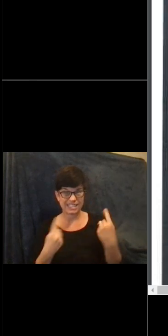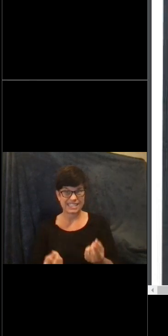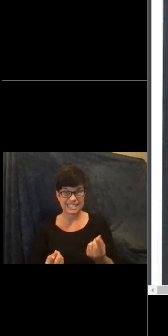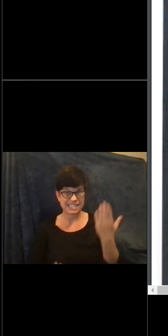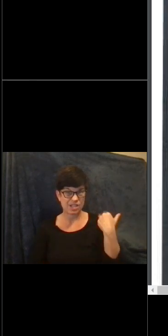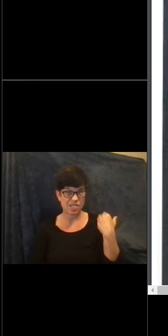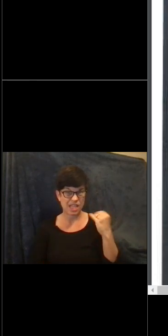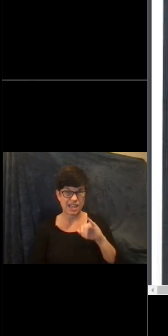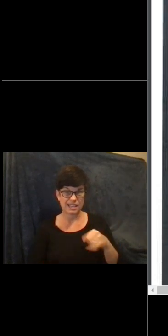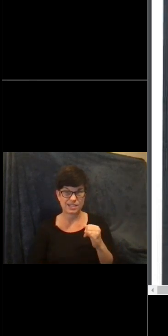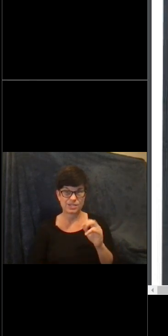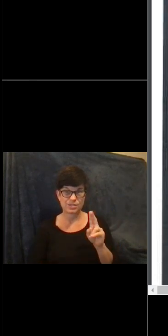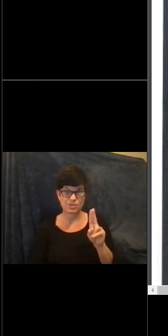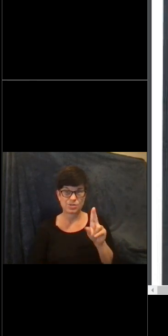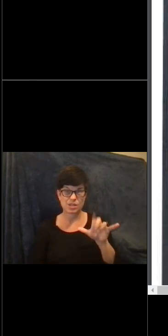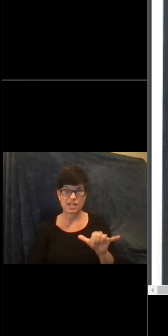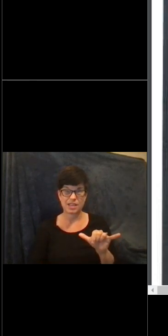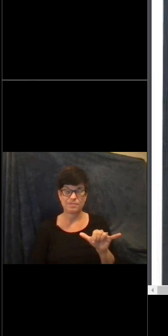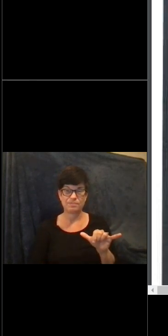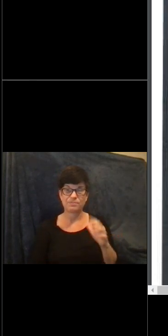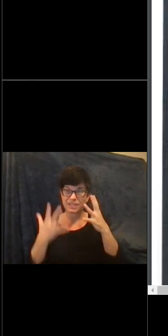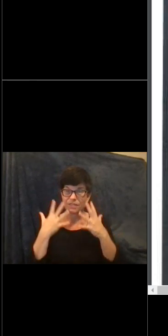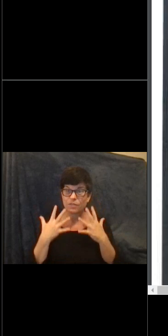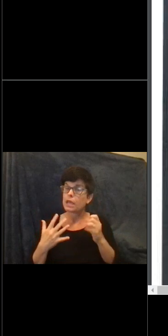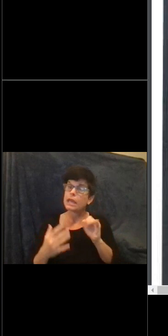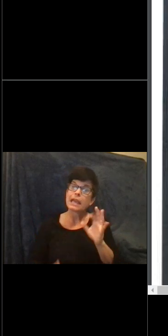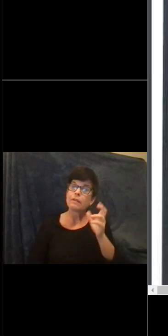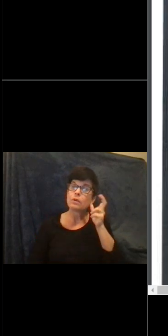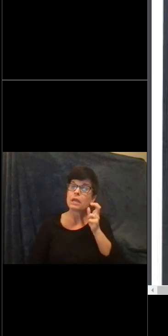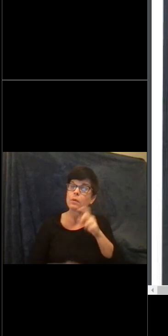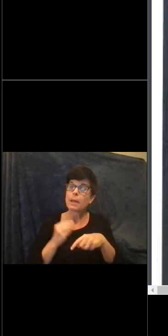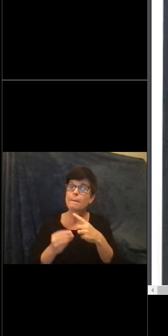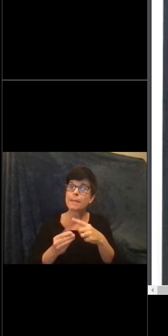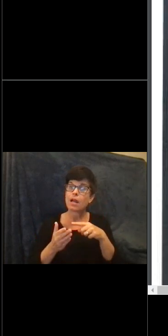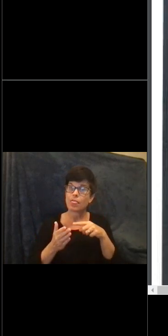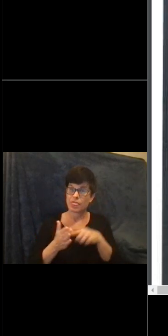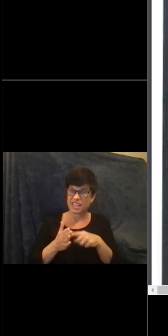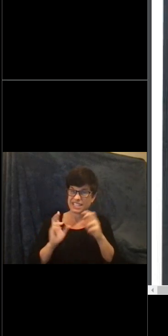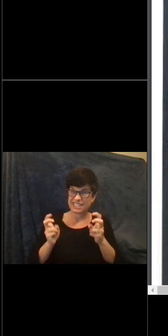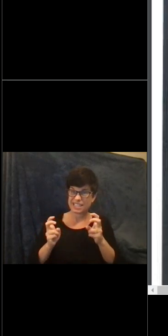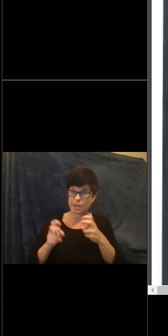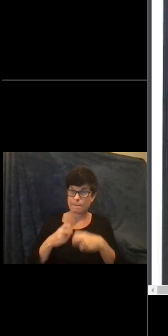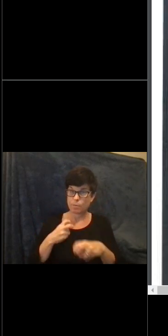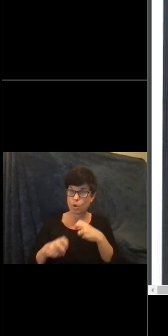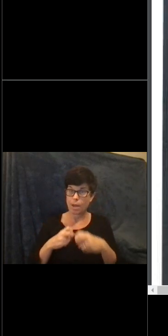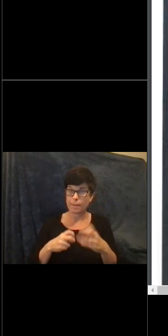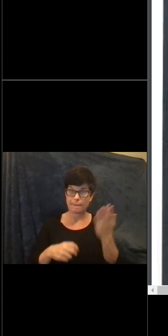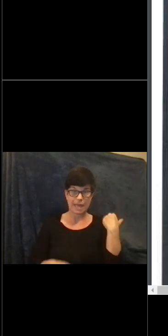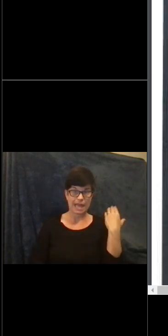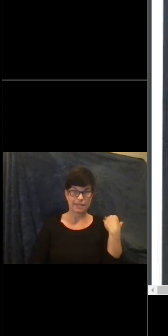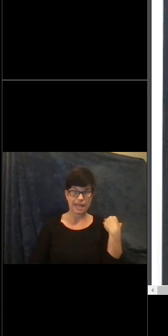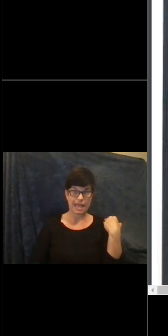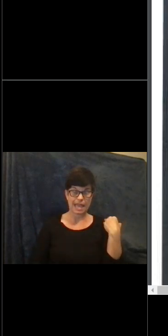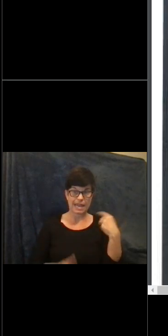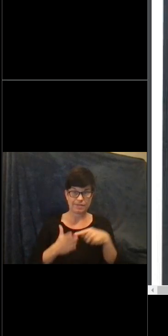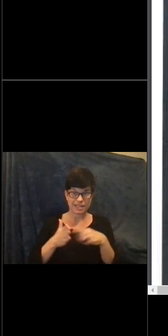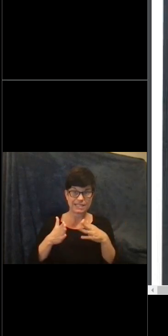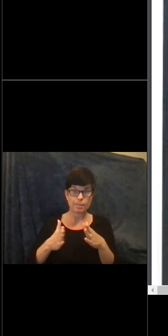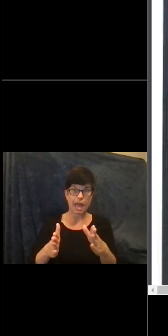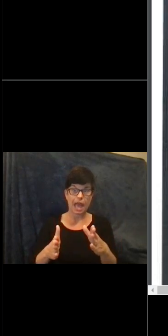And it's just unfortunate that if we were hearing about this then, that this is kind of the path that we wanted to take, we would have